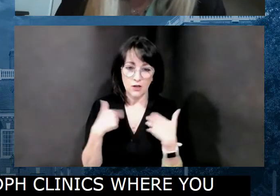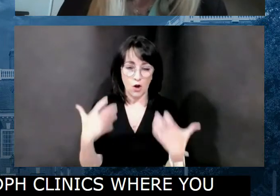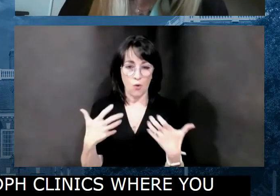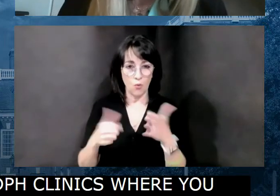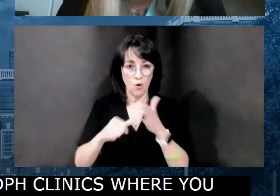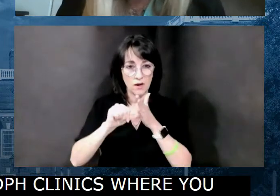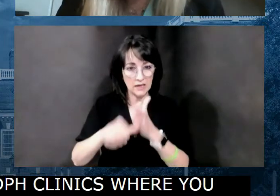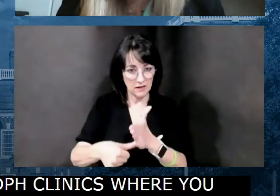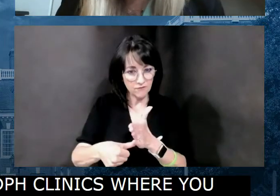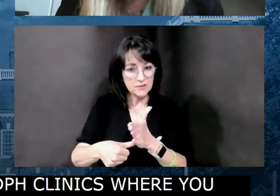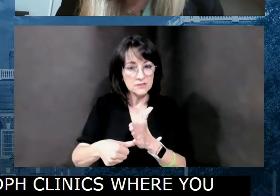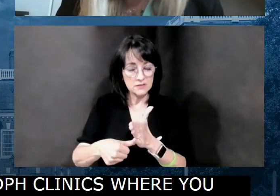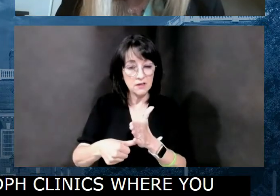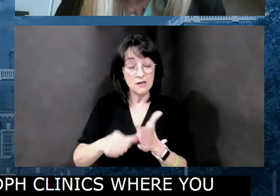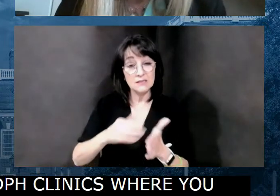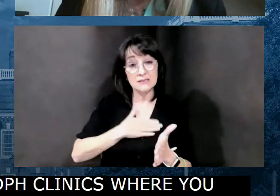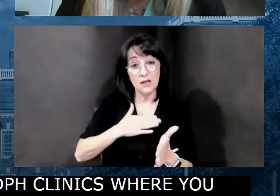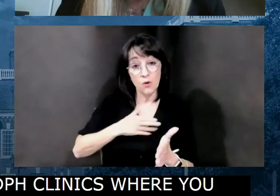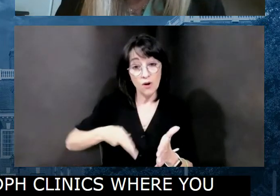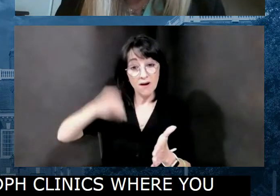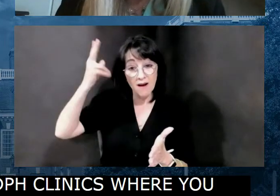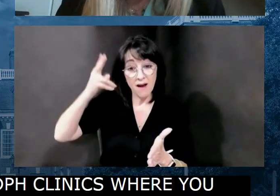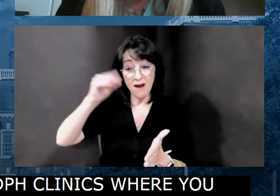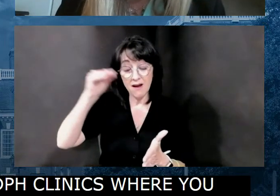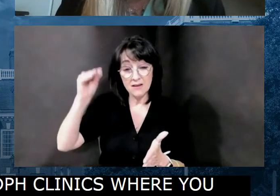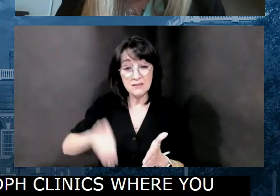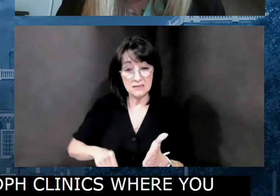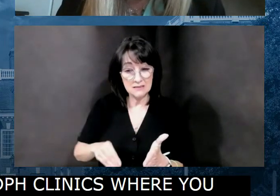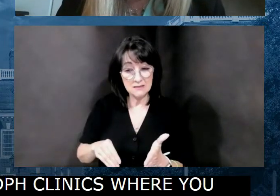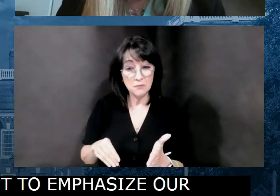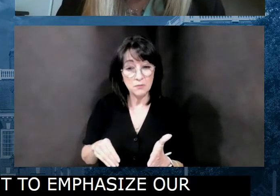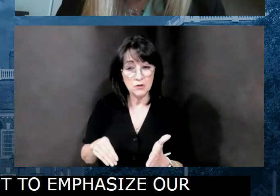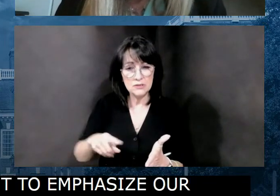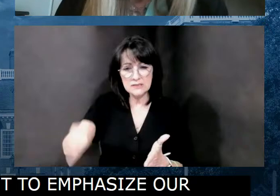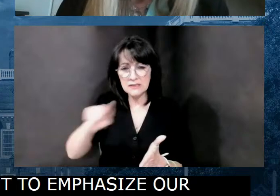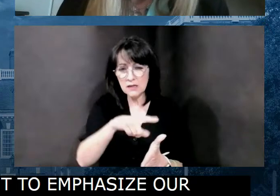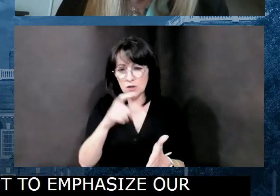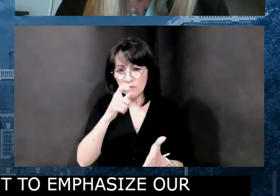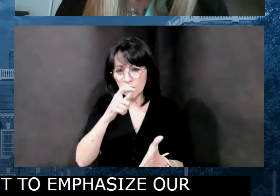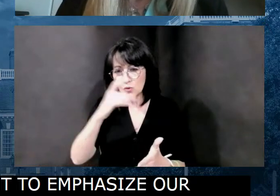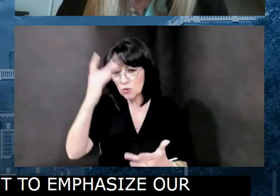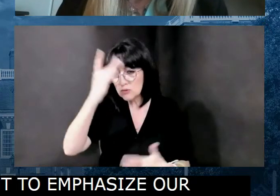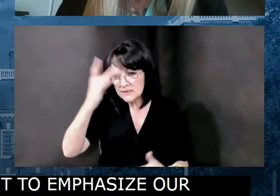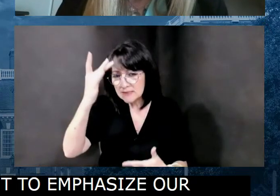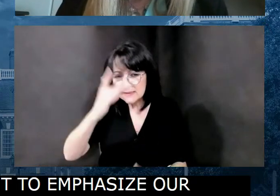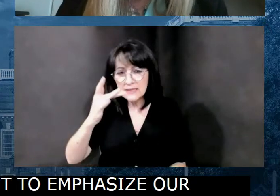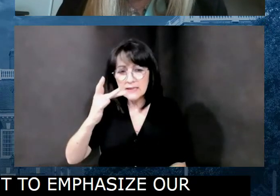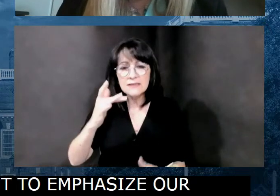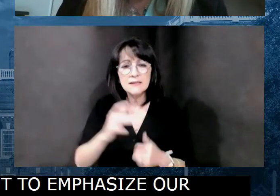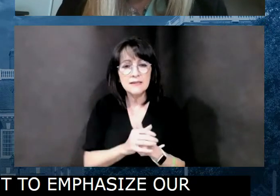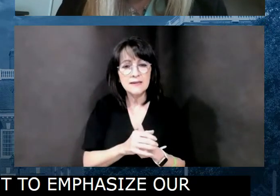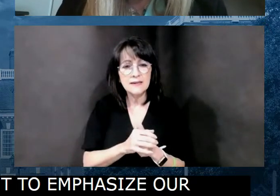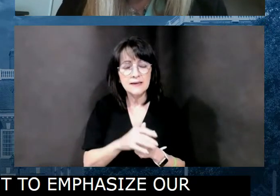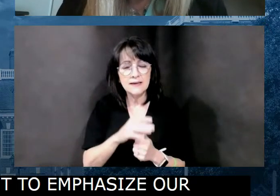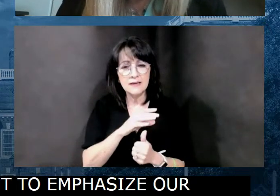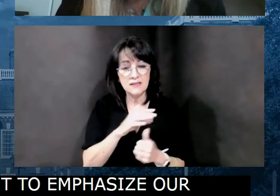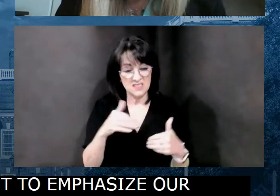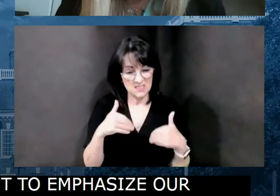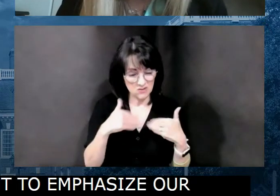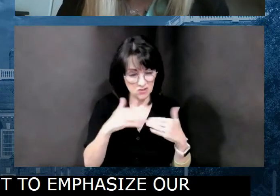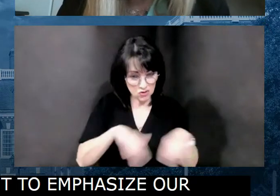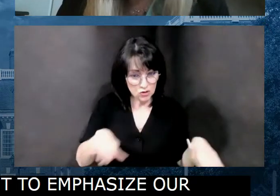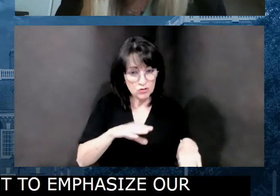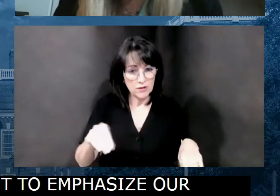highest case rates right now are among those children and young adults 18